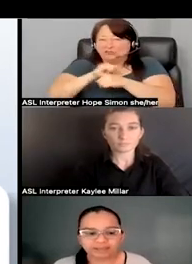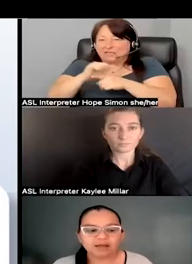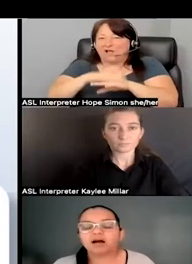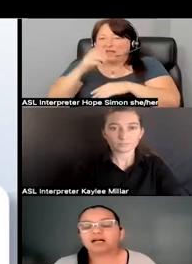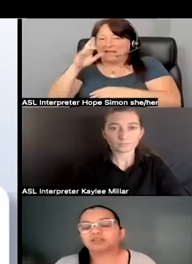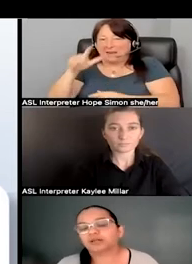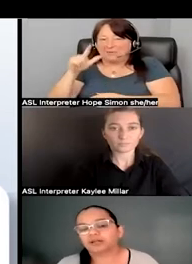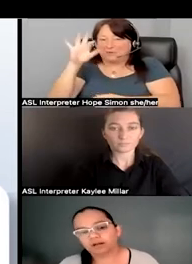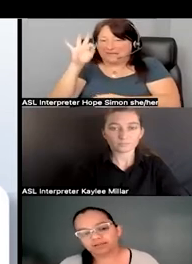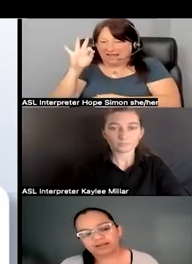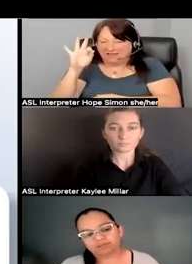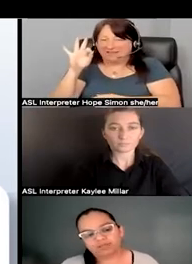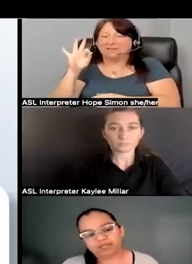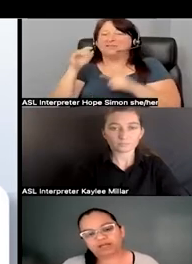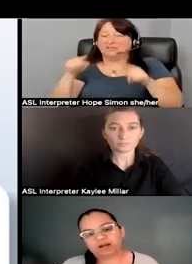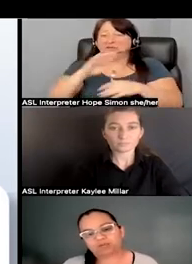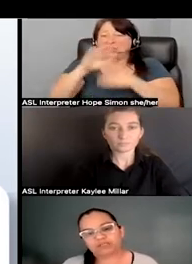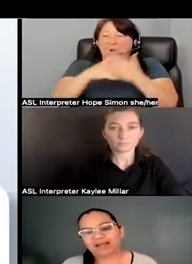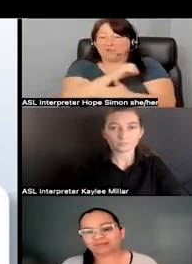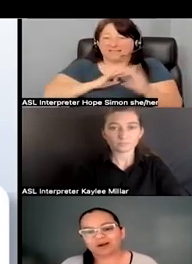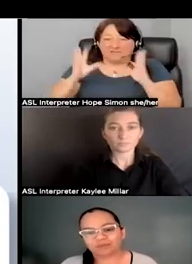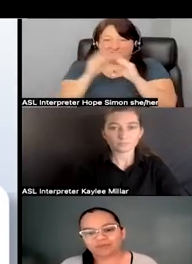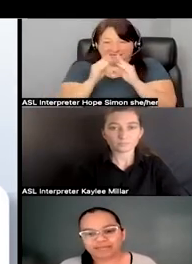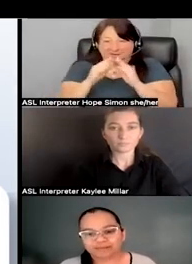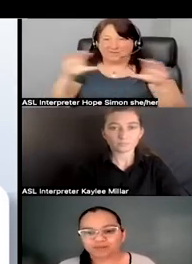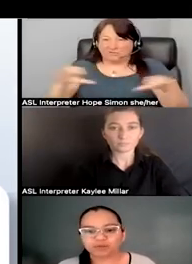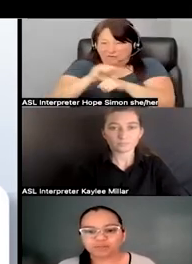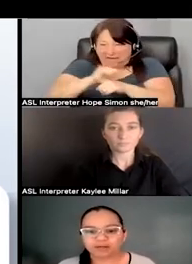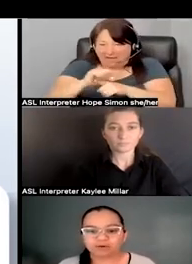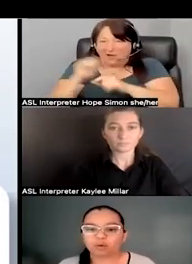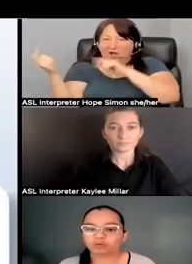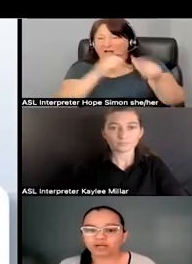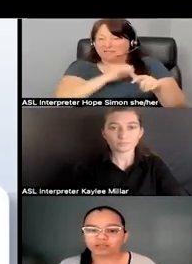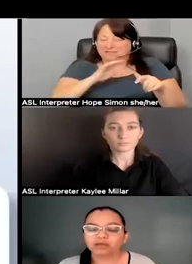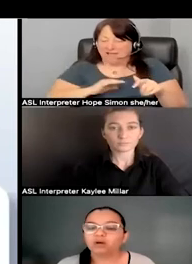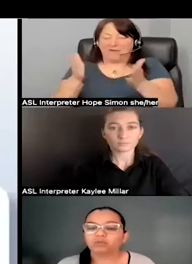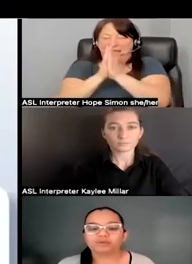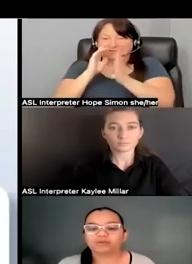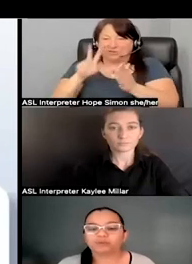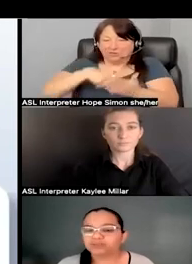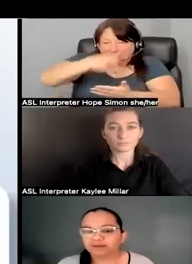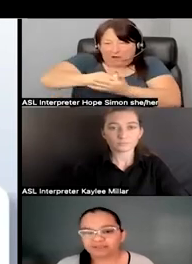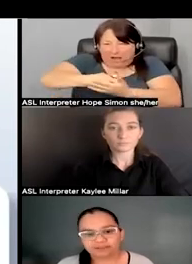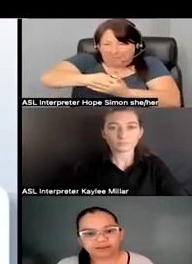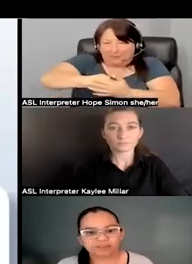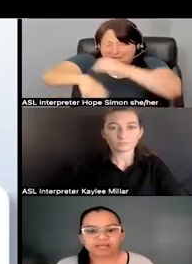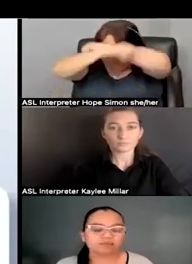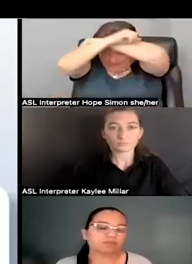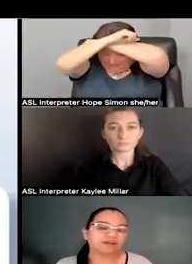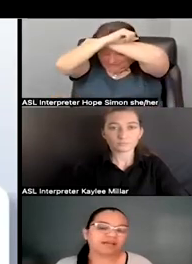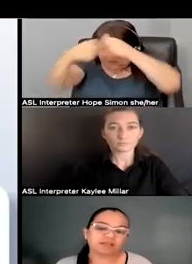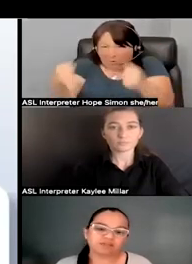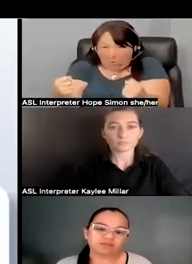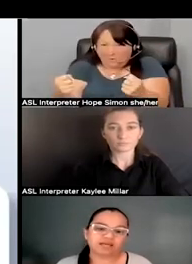29th during an all-staff meeting. We did ask all of our staff to drop, cover, hold on. We reviewed the 7 steps, and